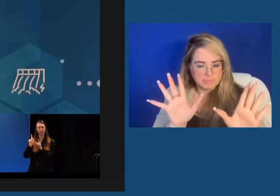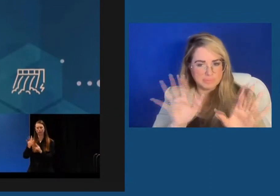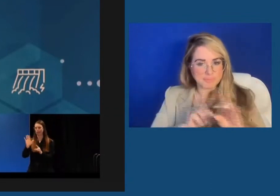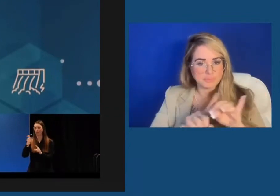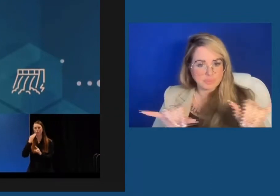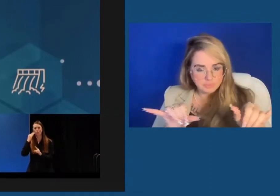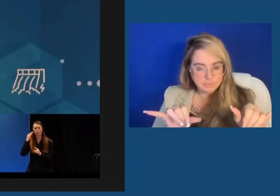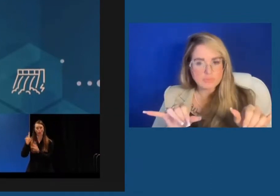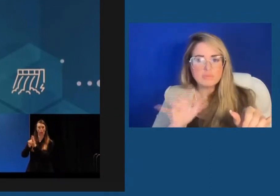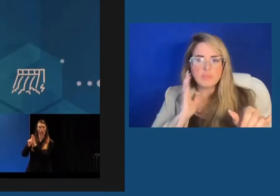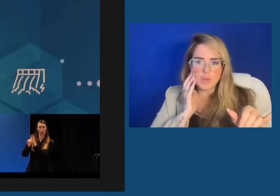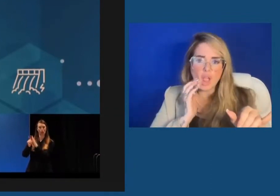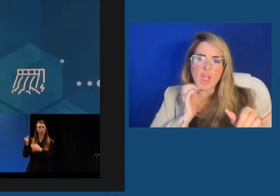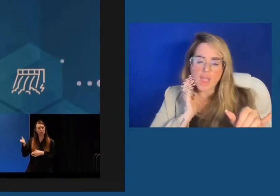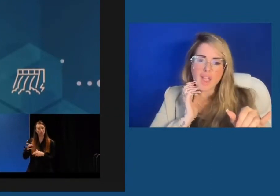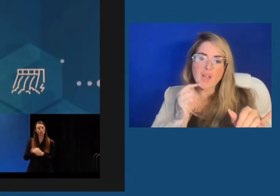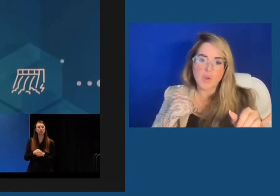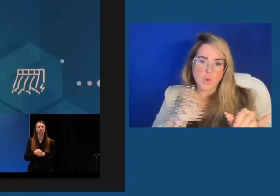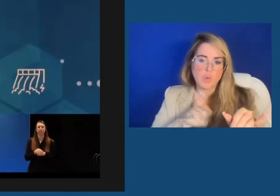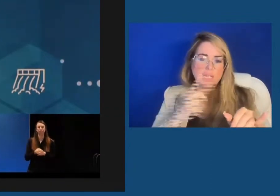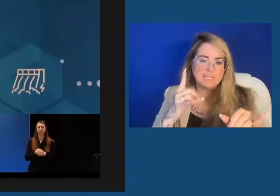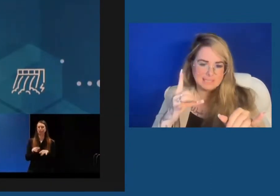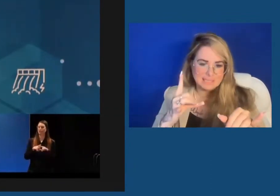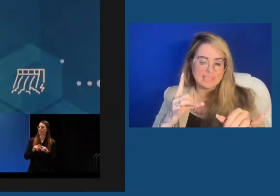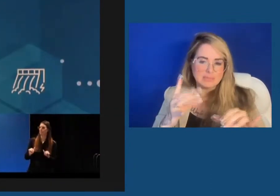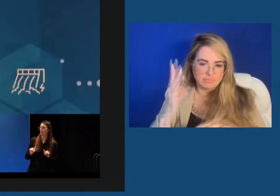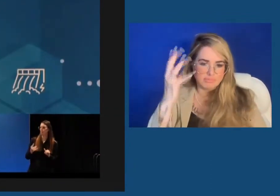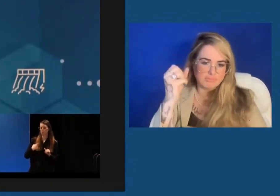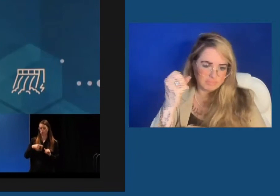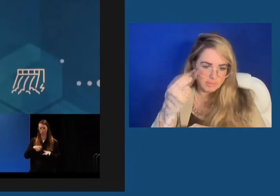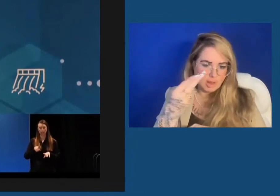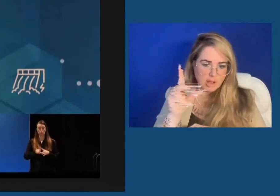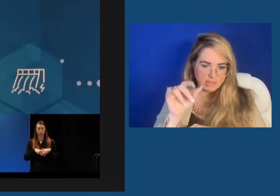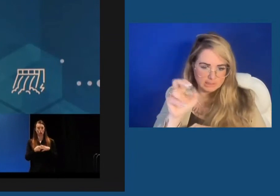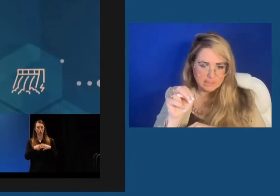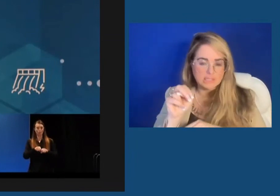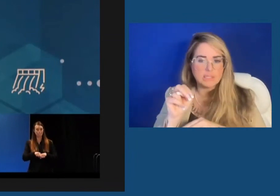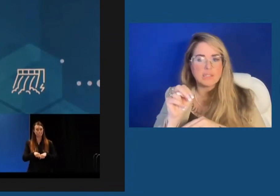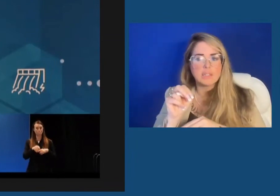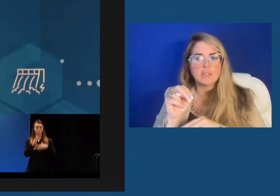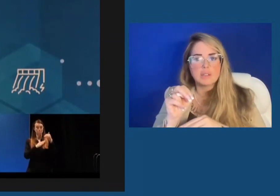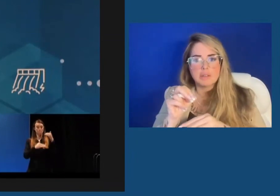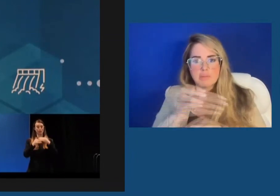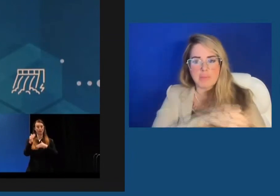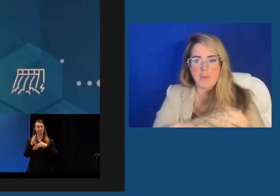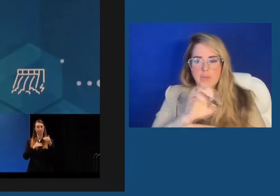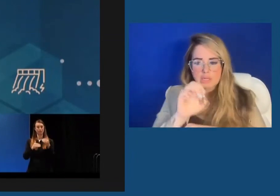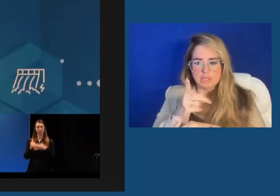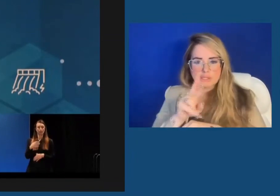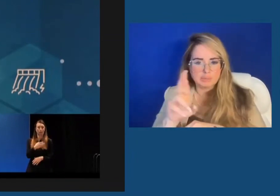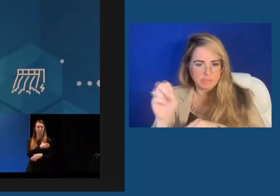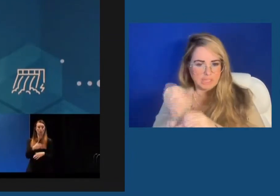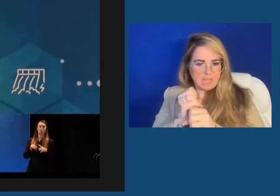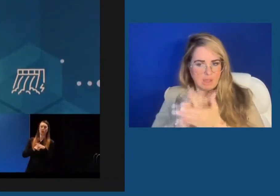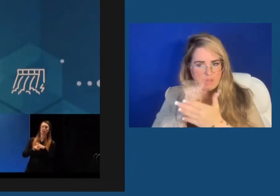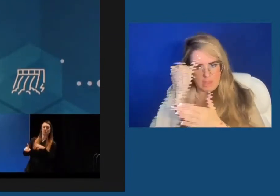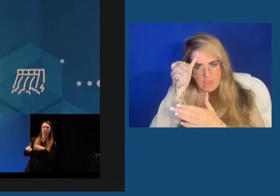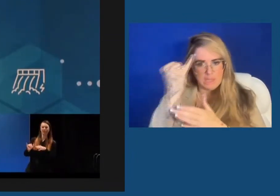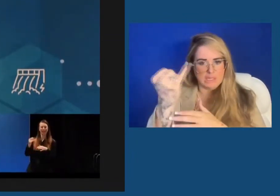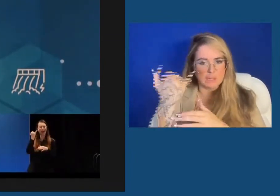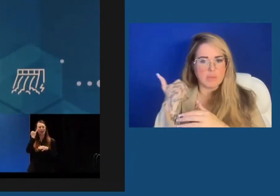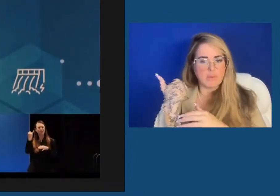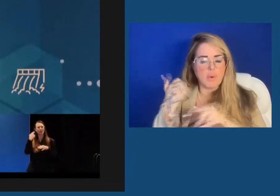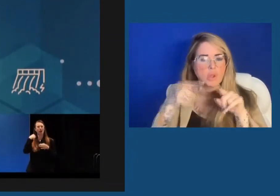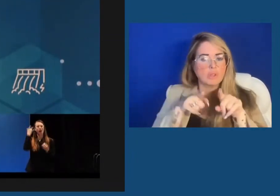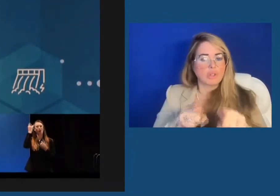time, we broke ground on the Champlain Hudson Power Express. This was an idea that came to me when I was during my